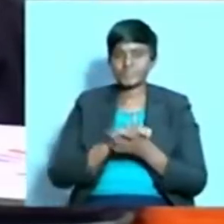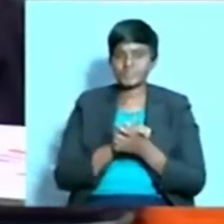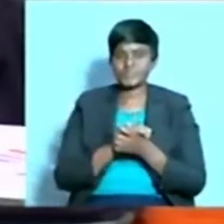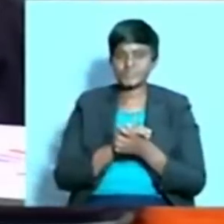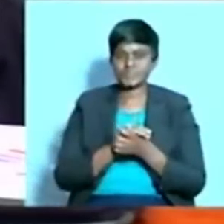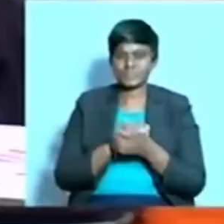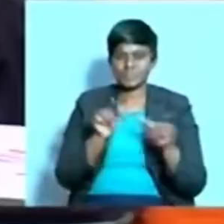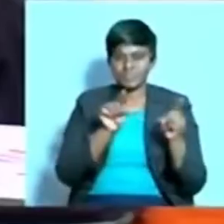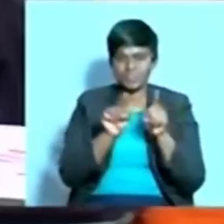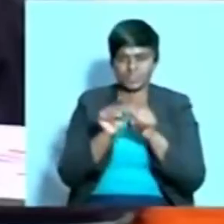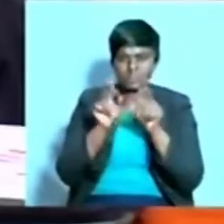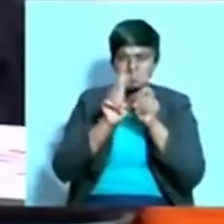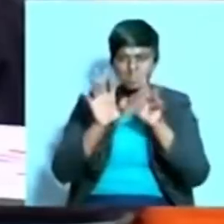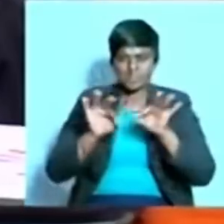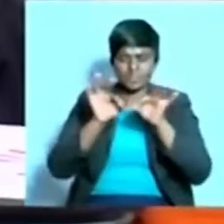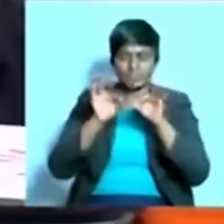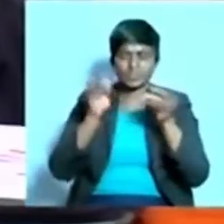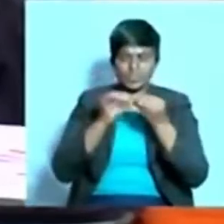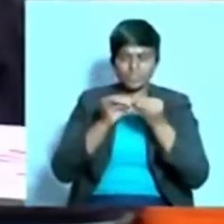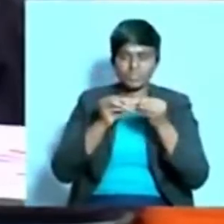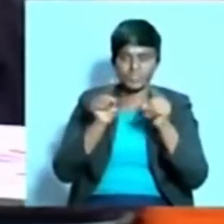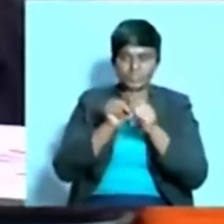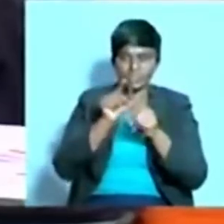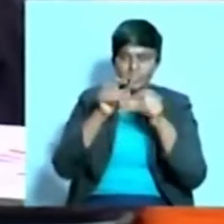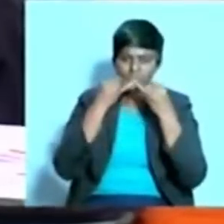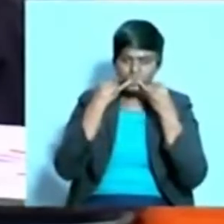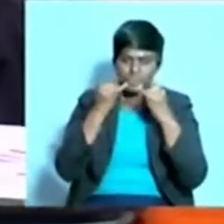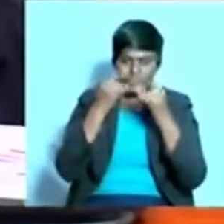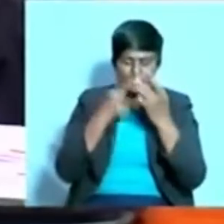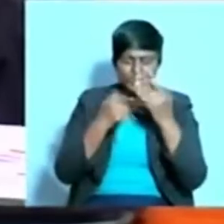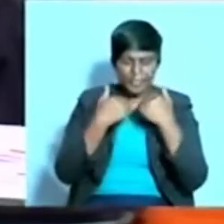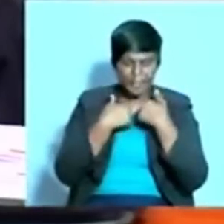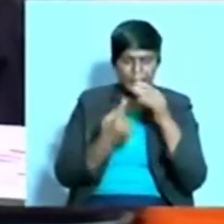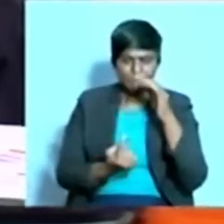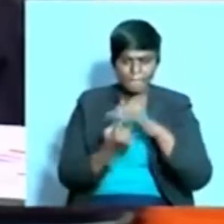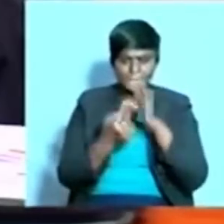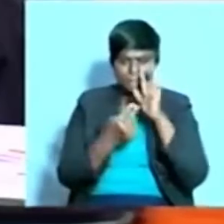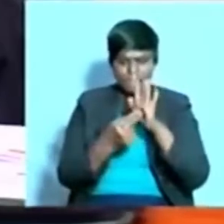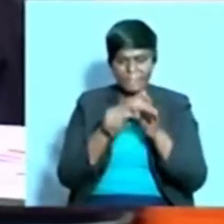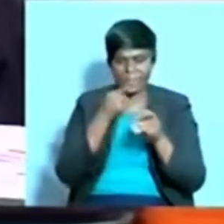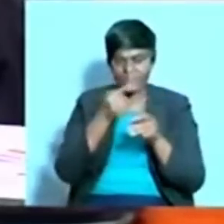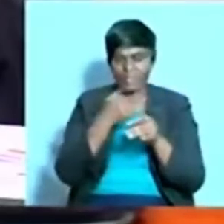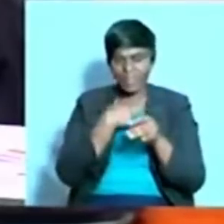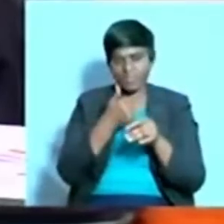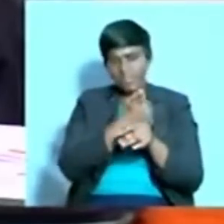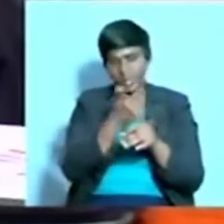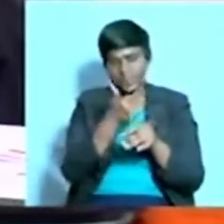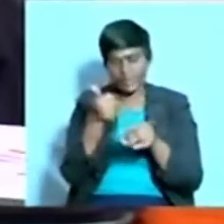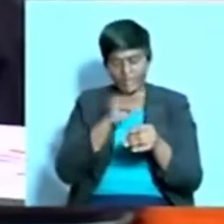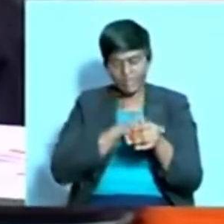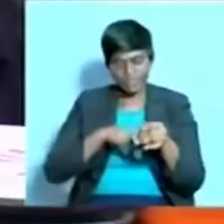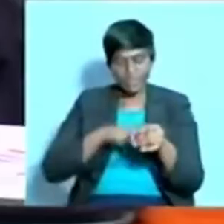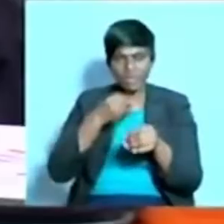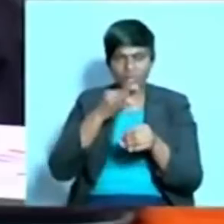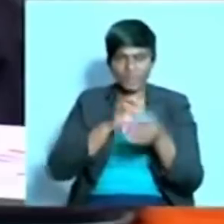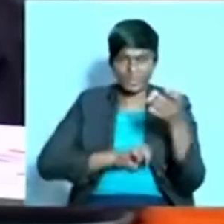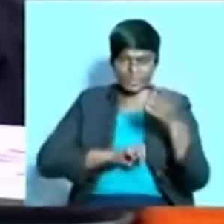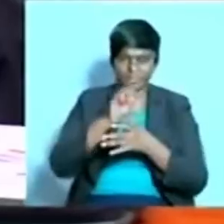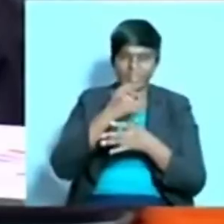It's also very important, maybe, that information that has come in to say that there are other members of the